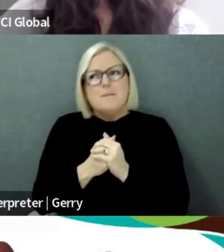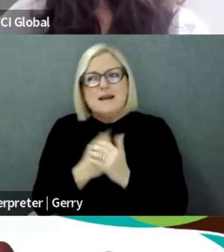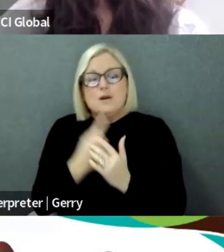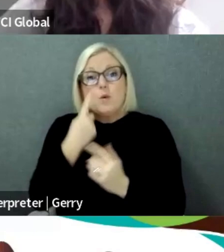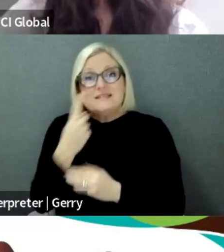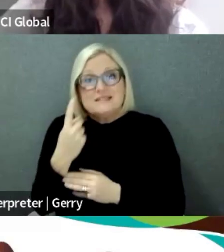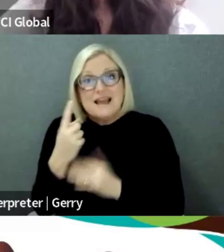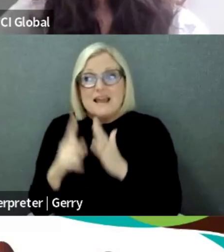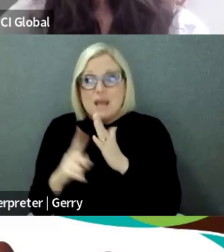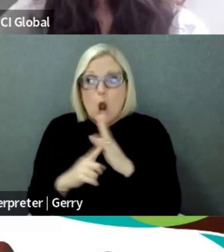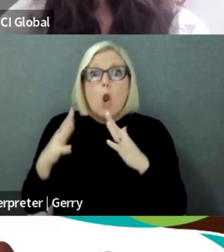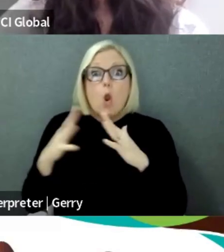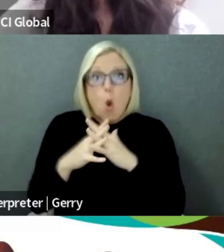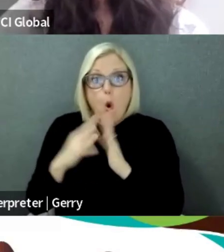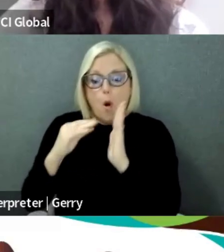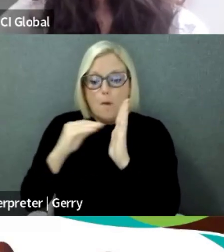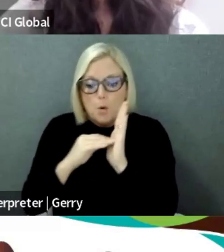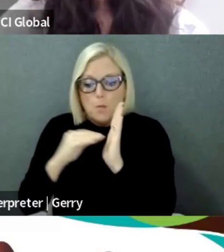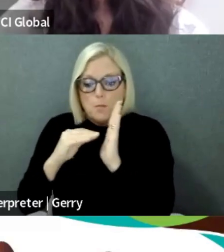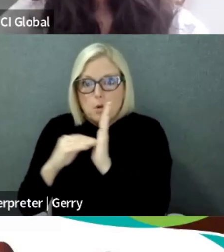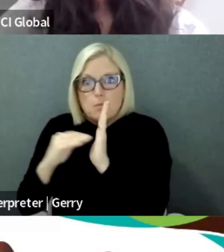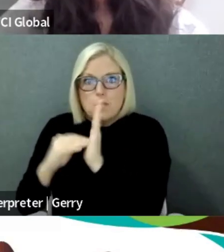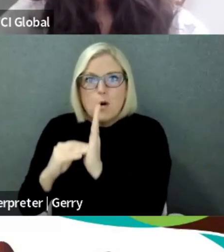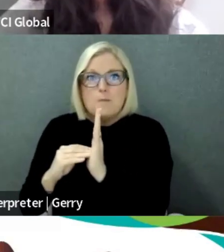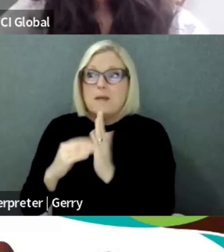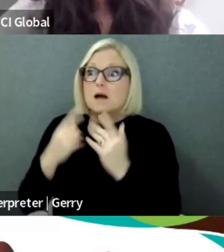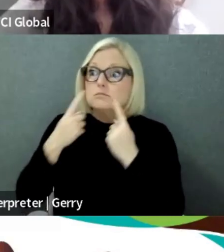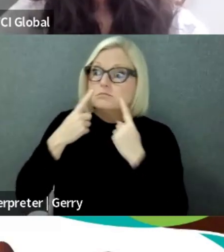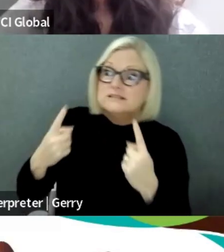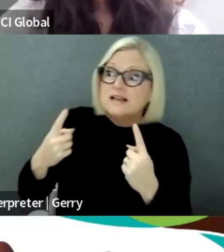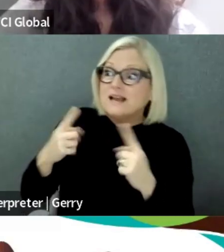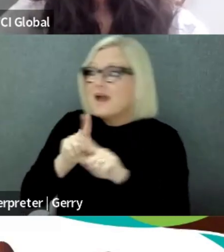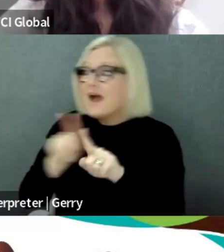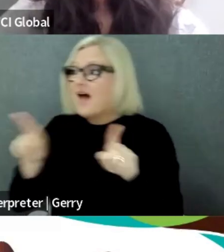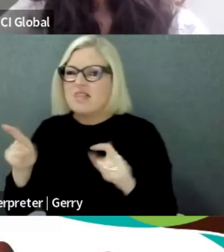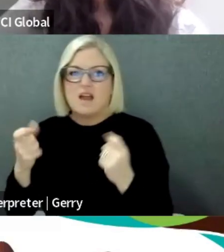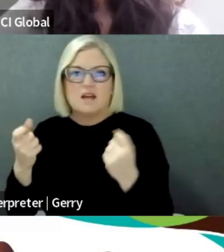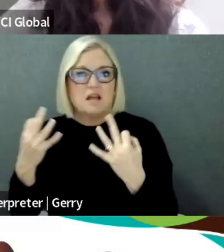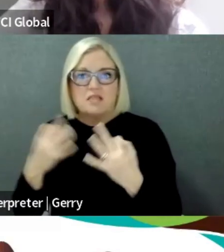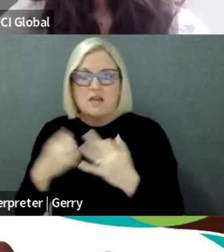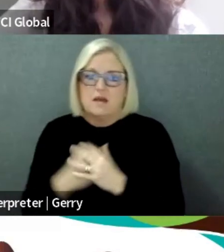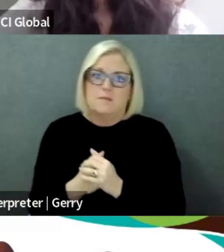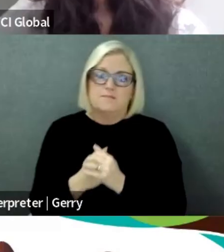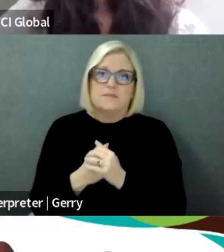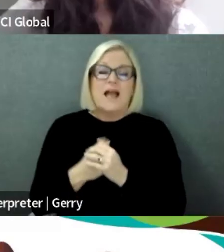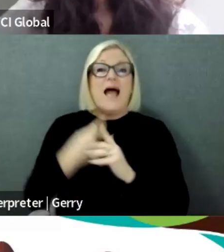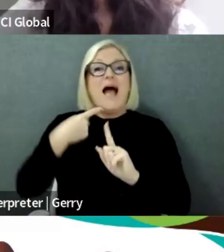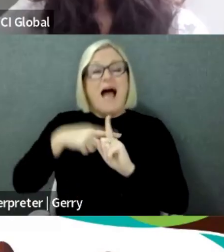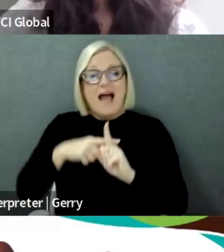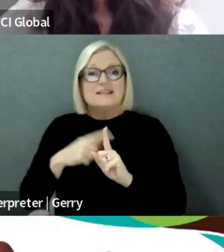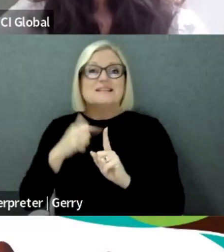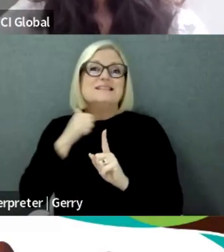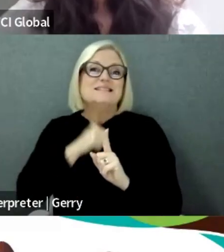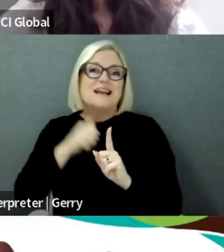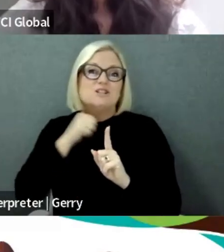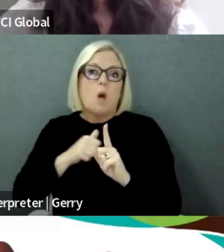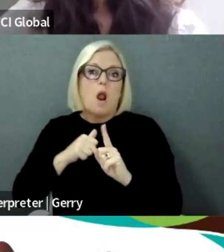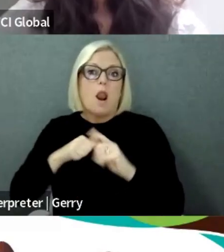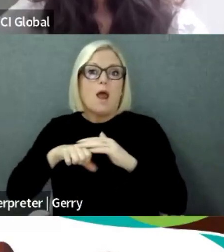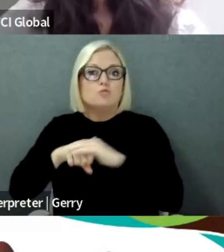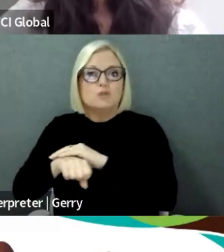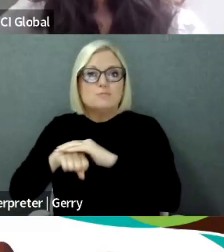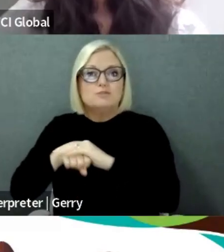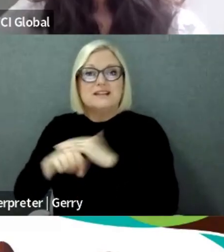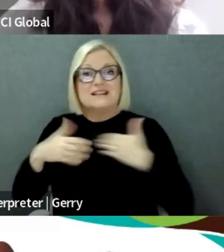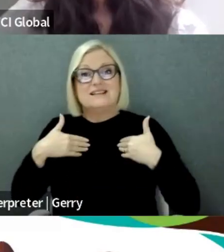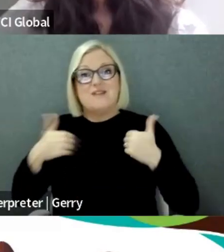in practice. Inclusive gender-based violence and SRH, sexual and reproductive health services, are really critical. Family support